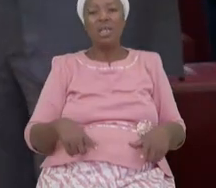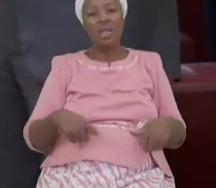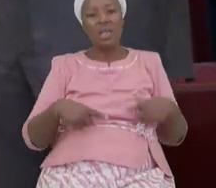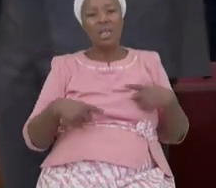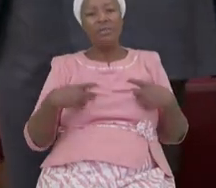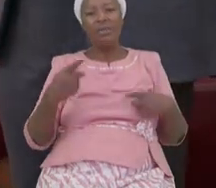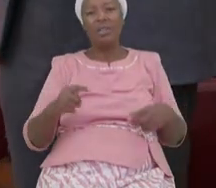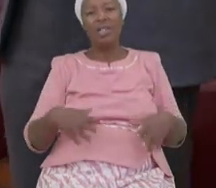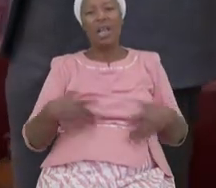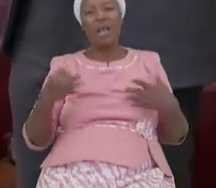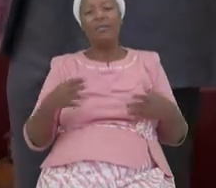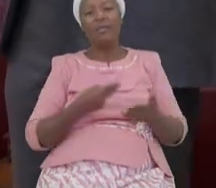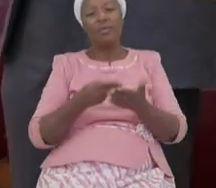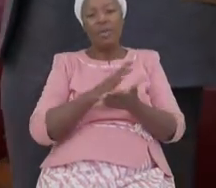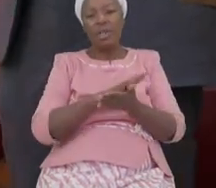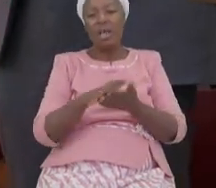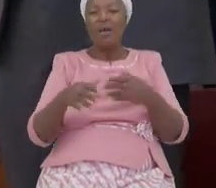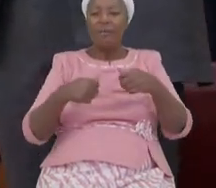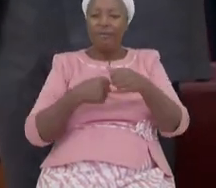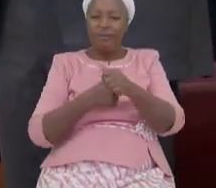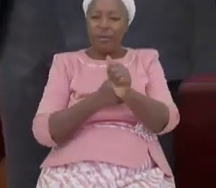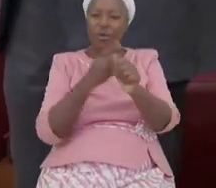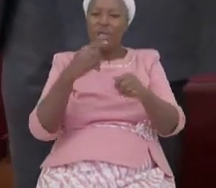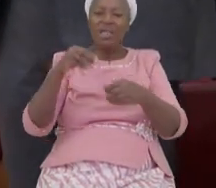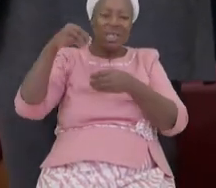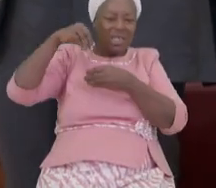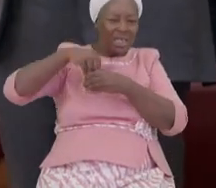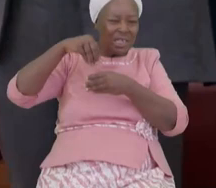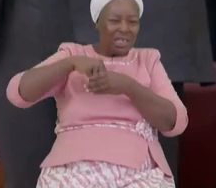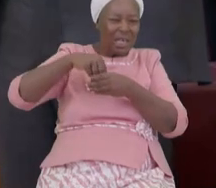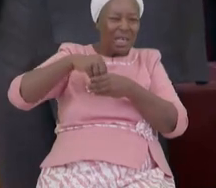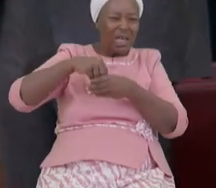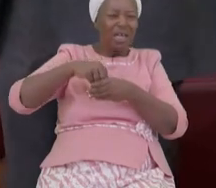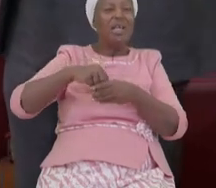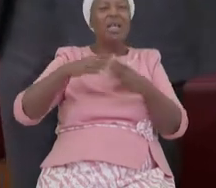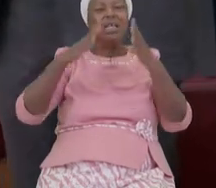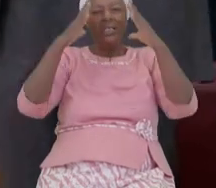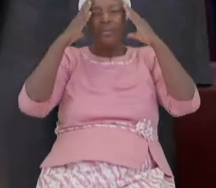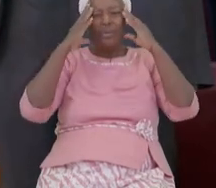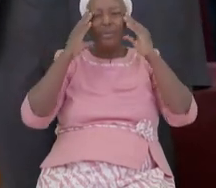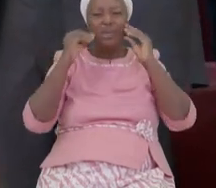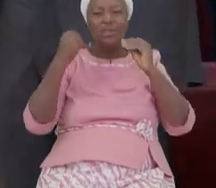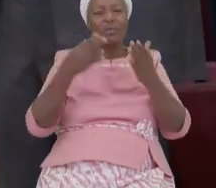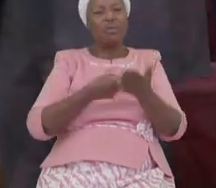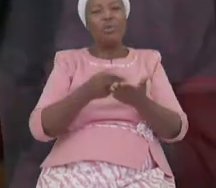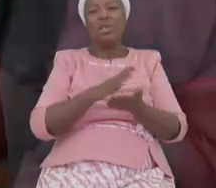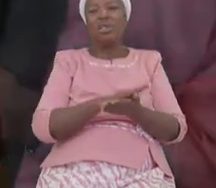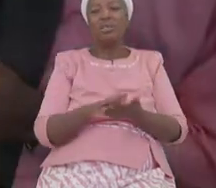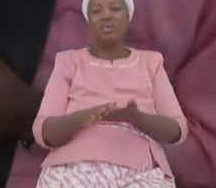holiness, following the inner, inward experience of